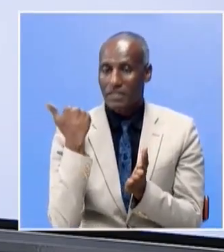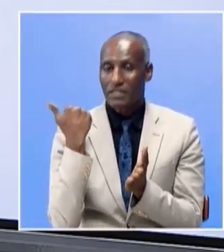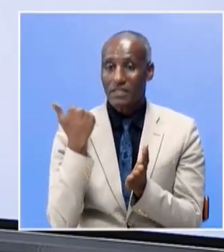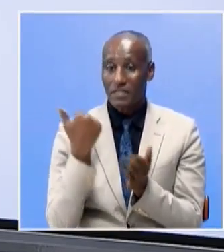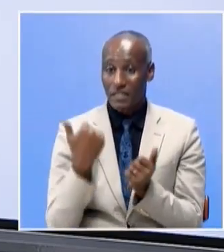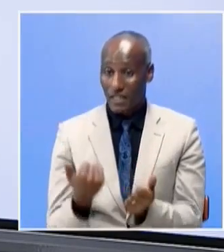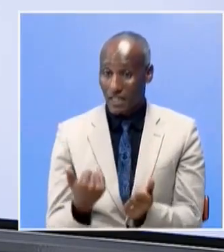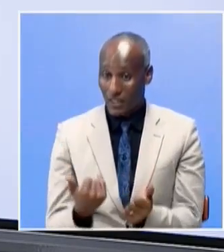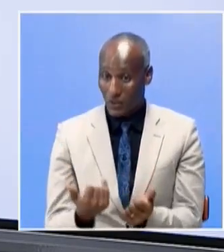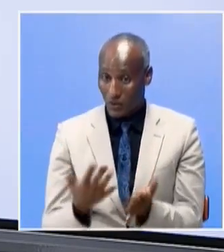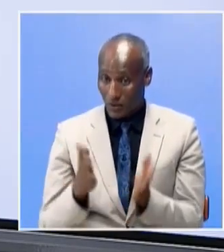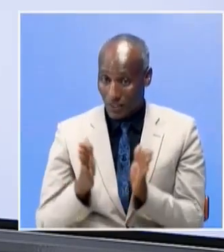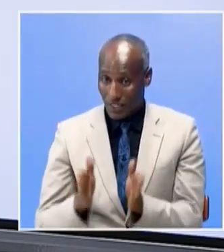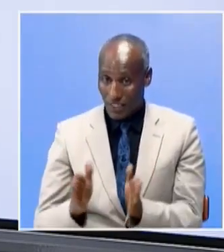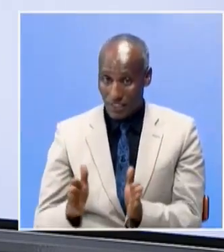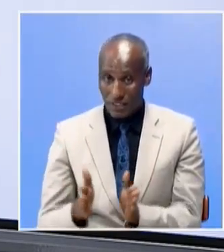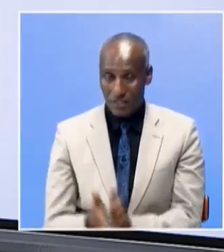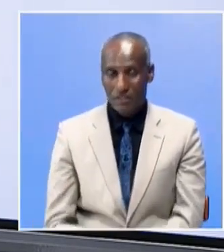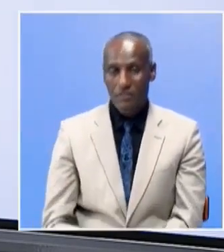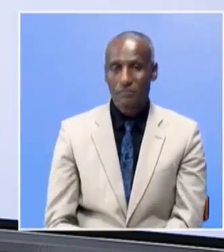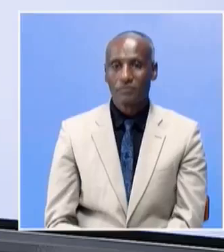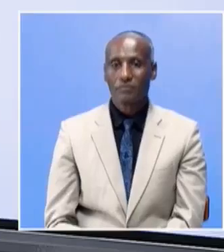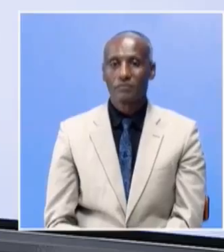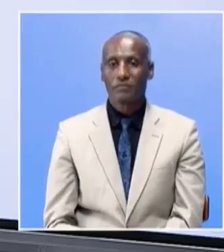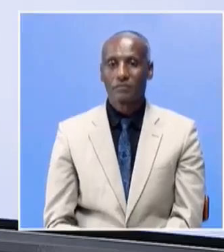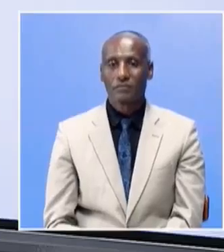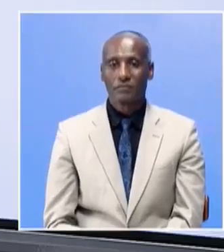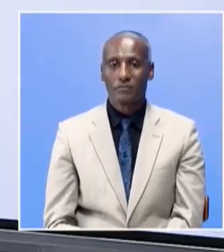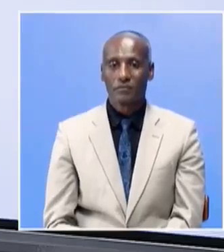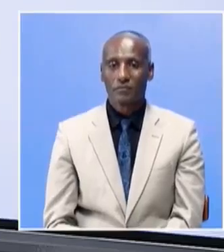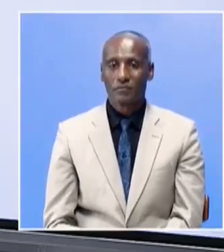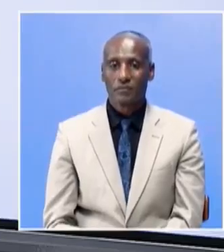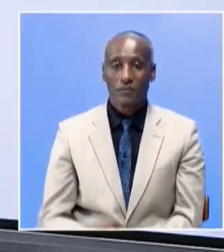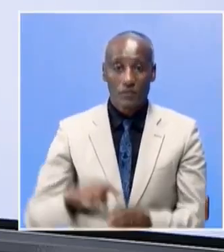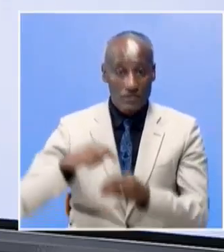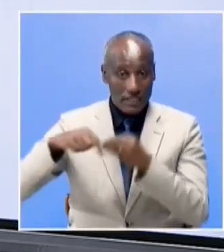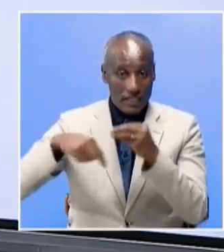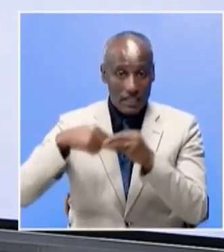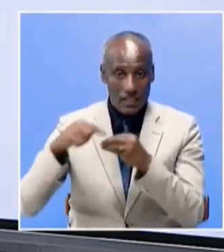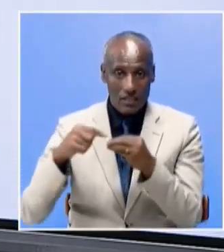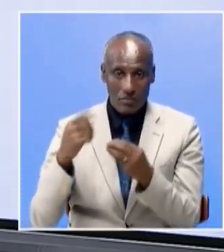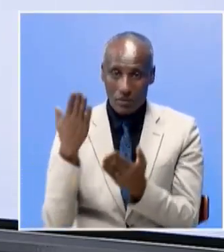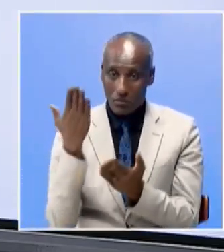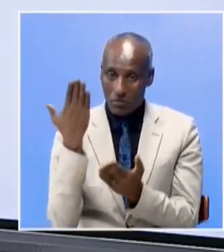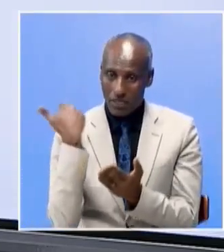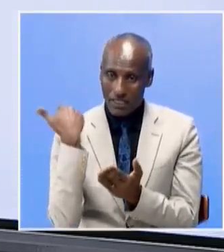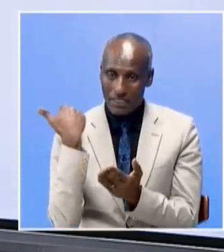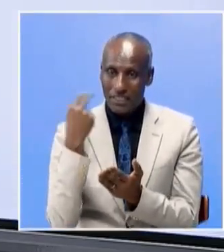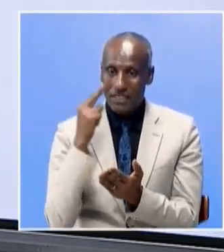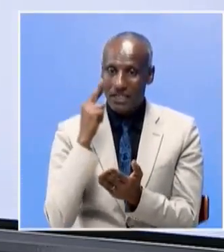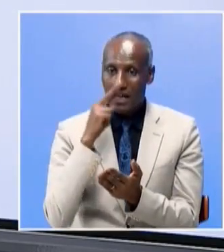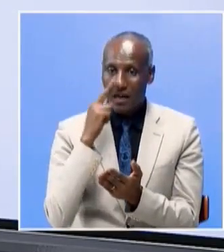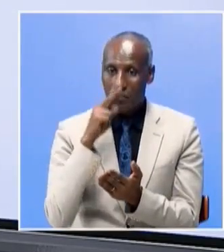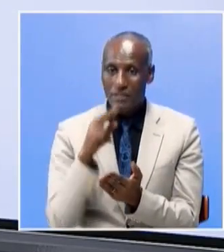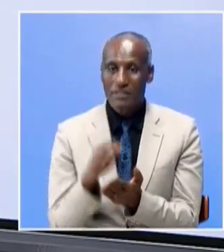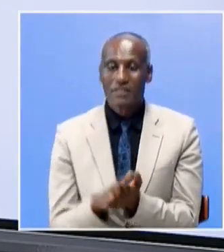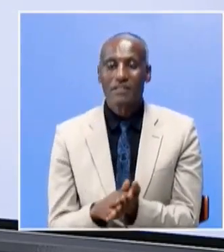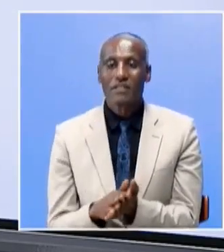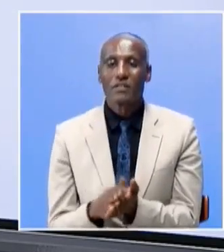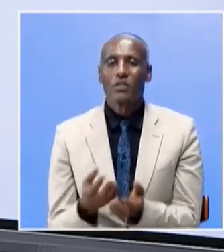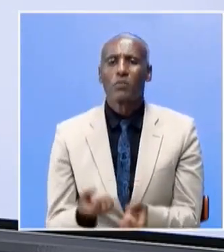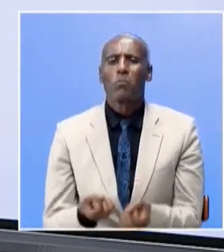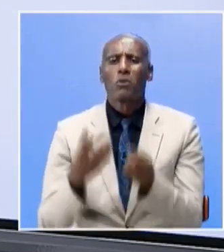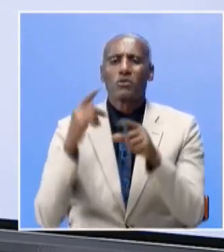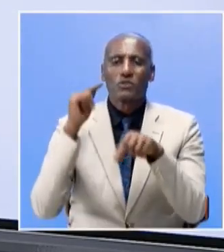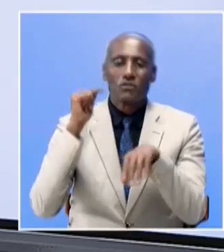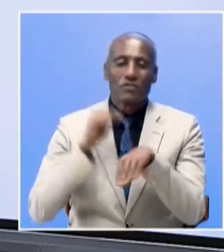ready? Good. Students, when we're saying about past habits, just most of the time we